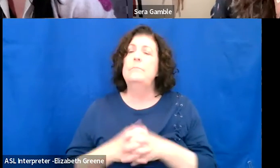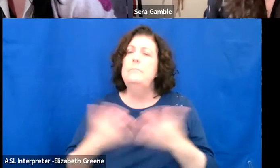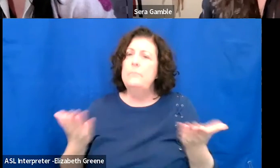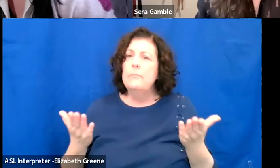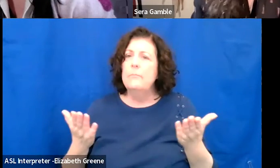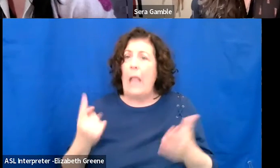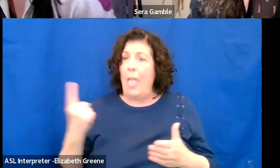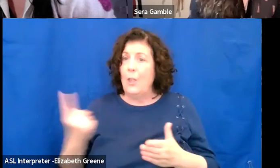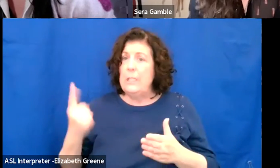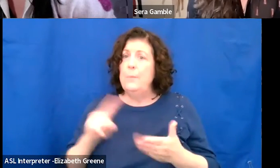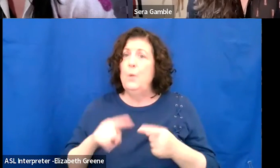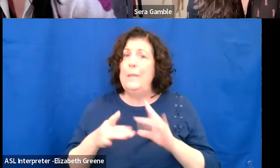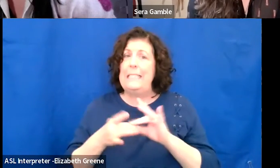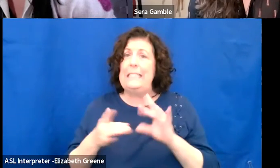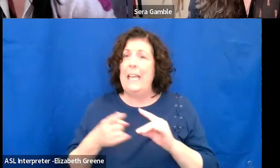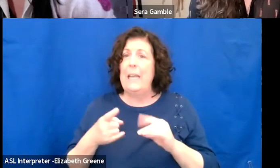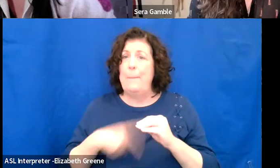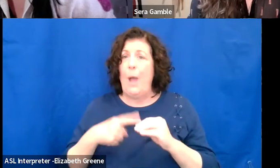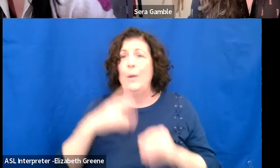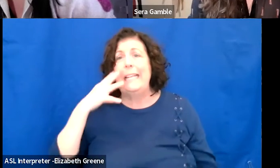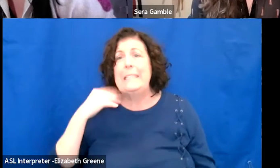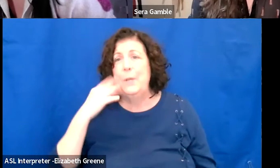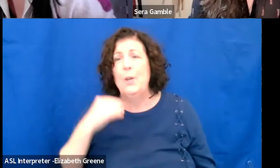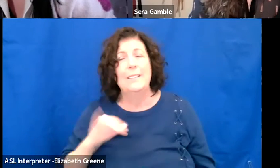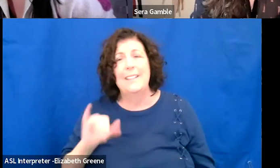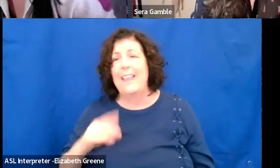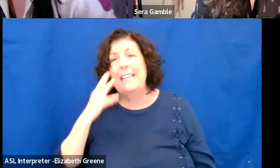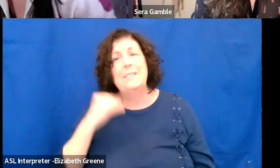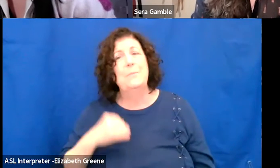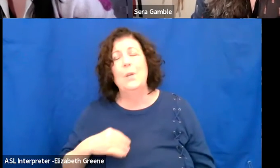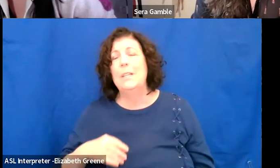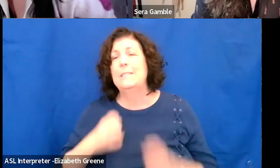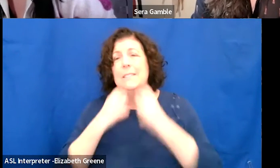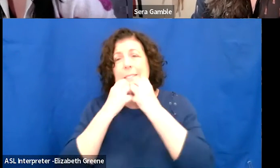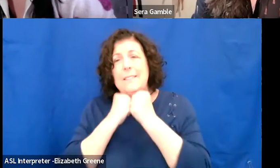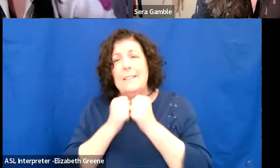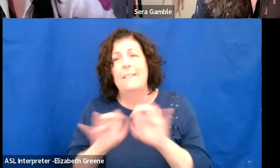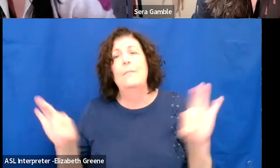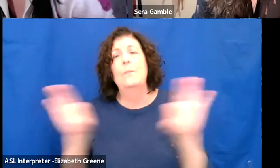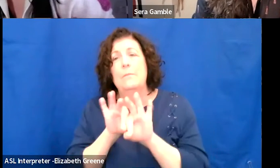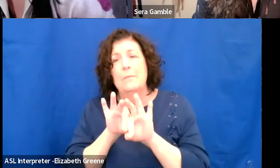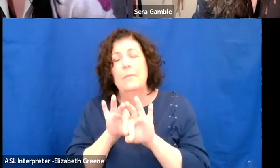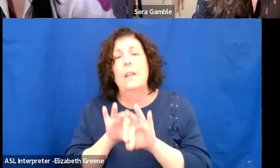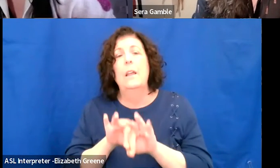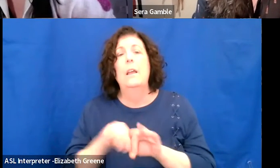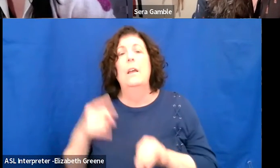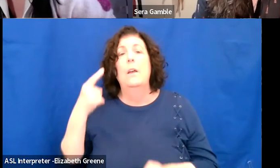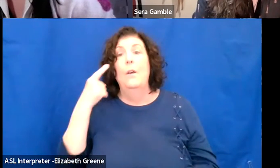there is something to be said for just experience. And a lot of what that does for me as somebody who is a